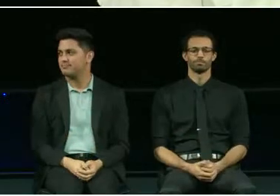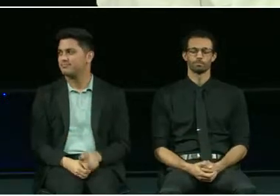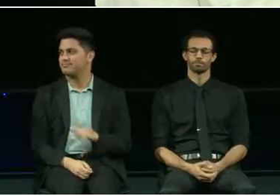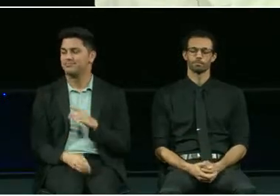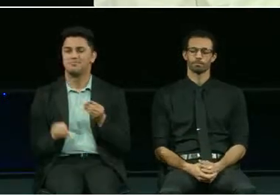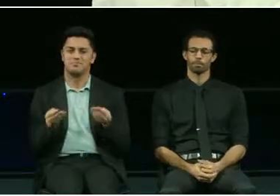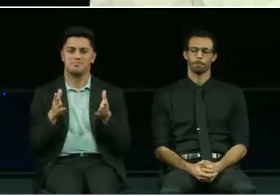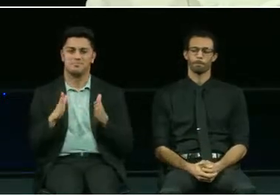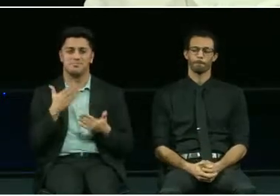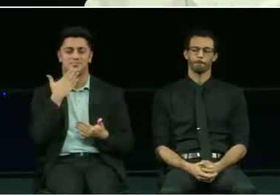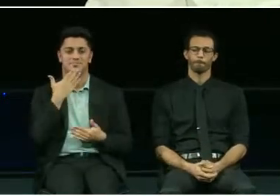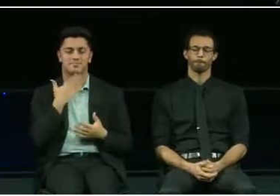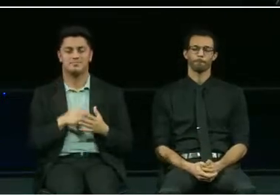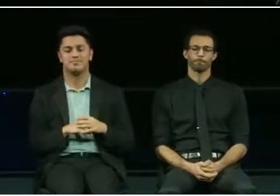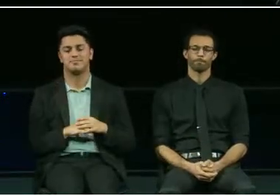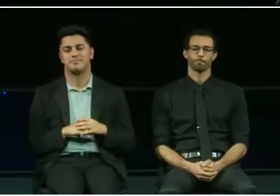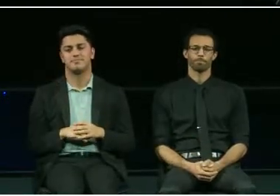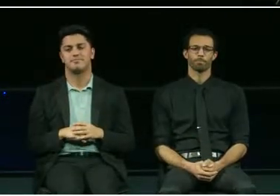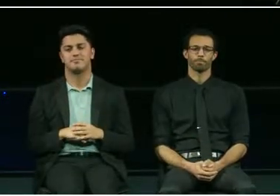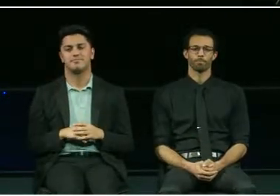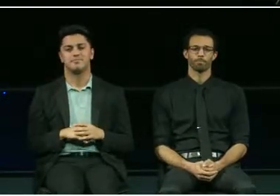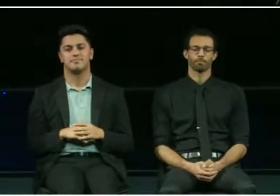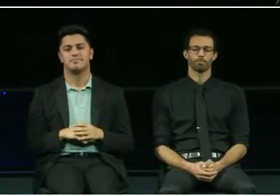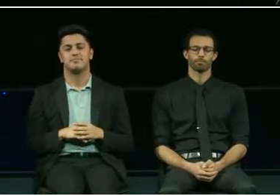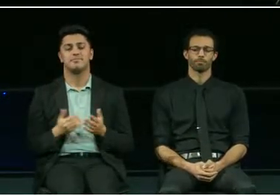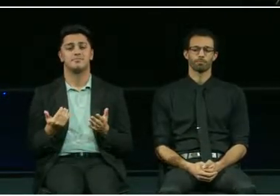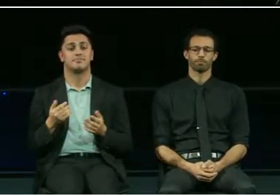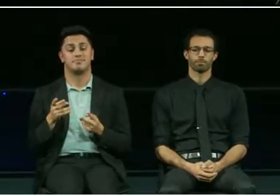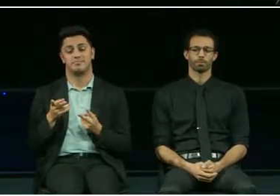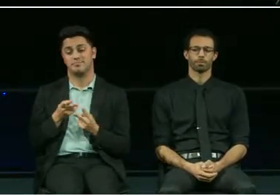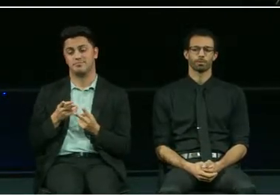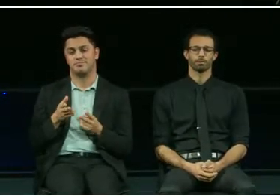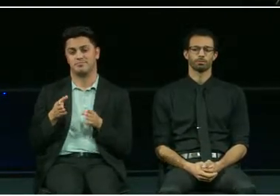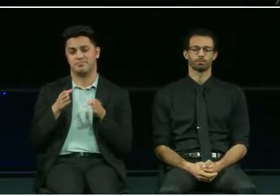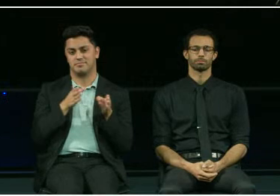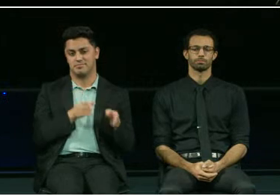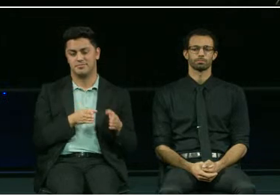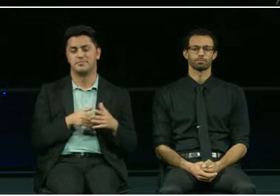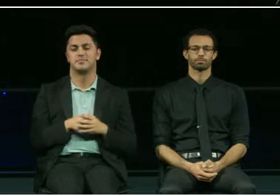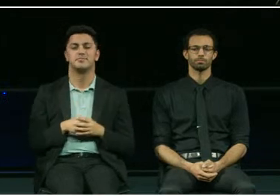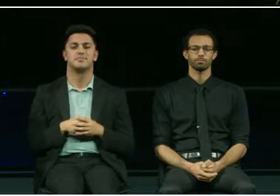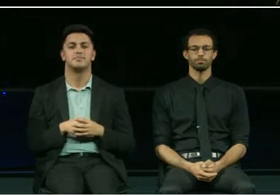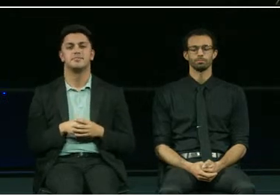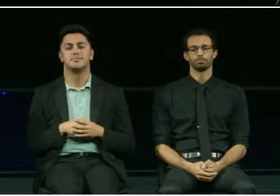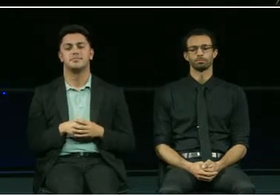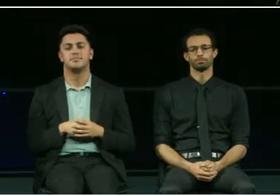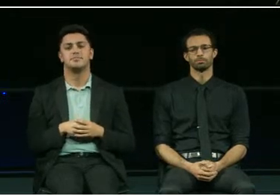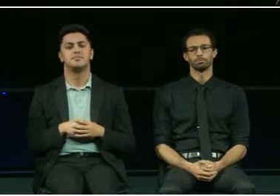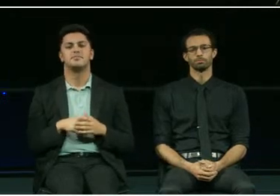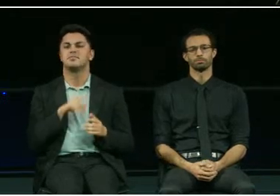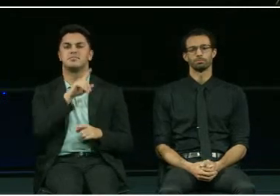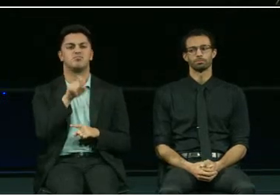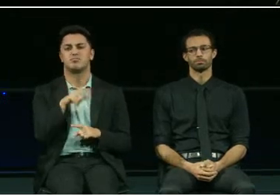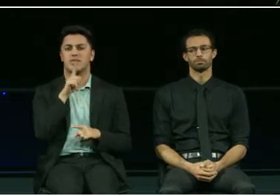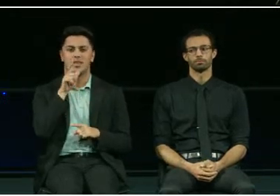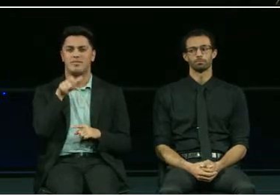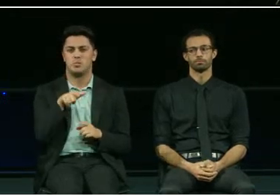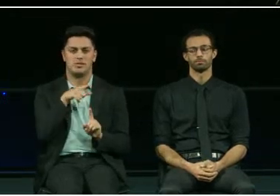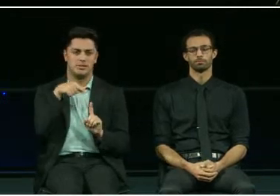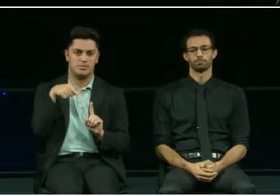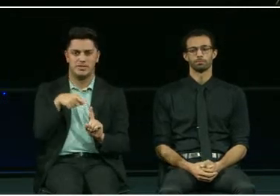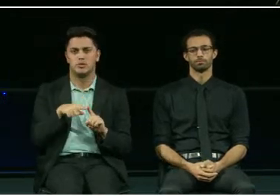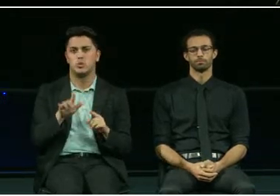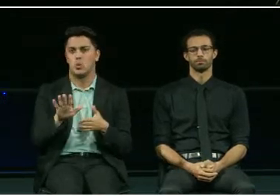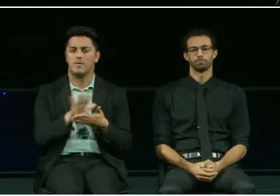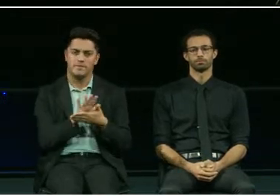Great, thank you. And Evgenia and Maxim, and this is a question, of course, that doesn't have to be specific to your